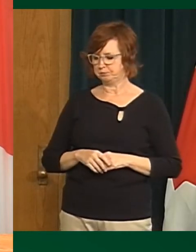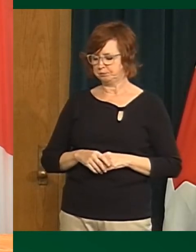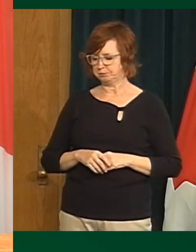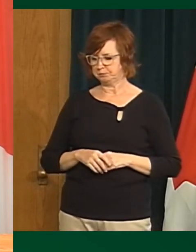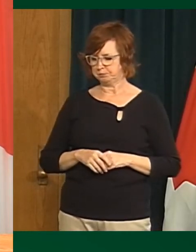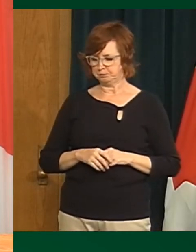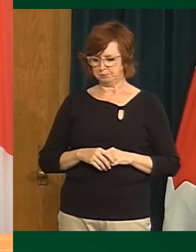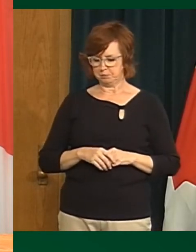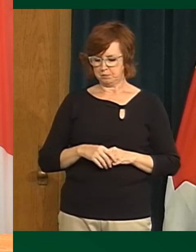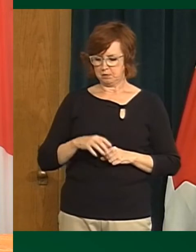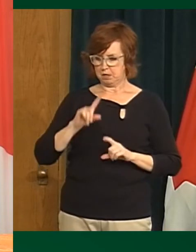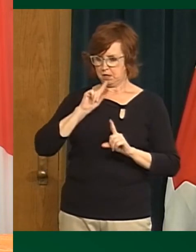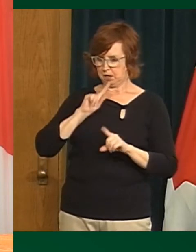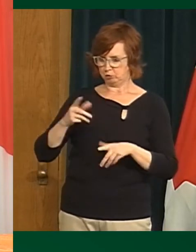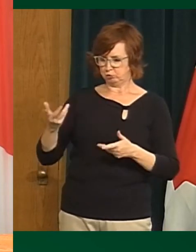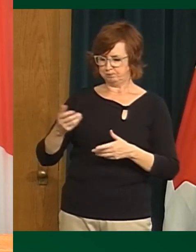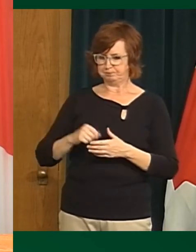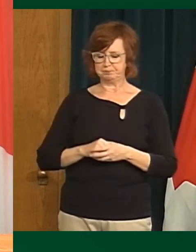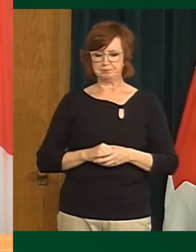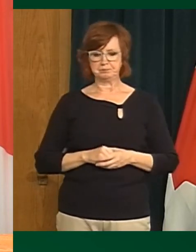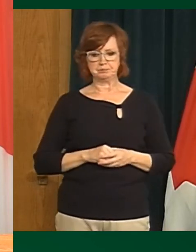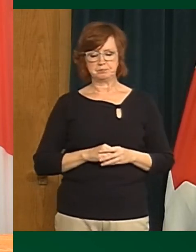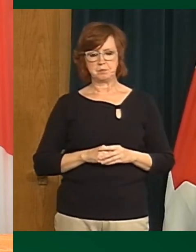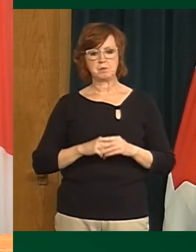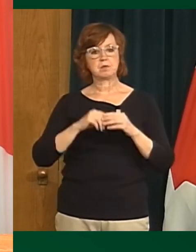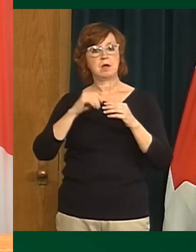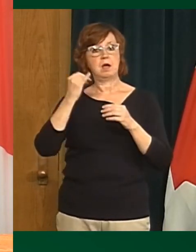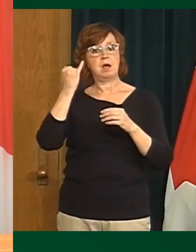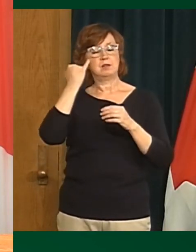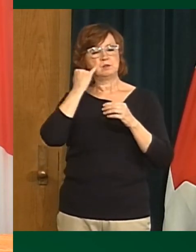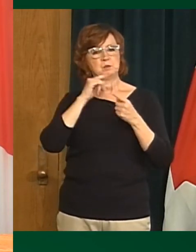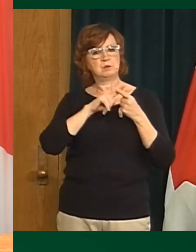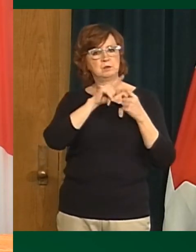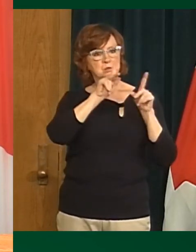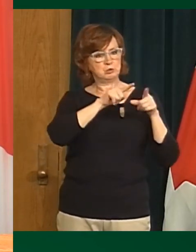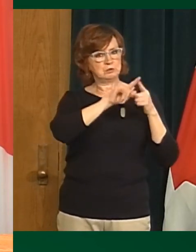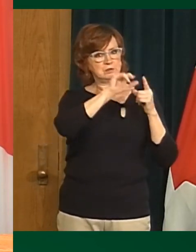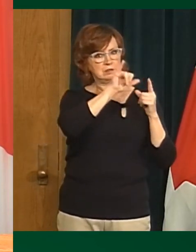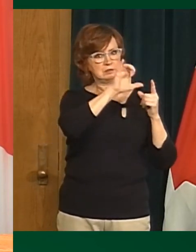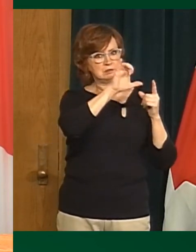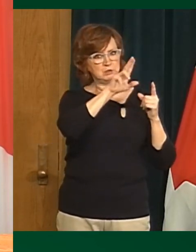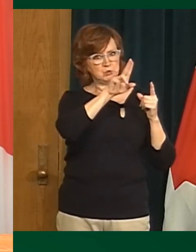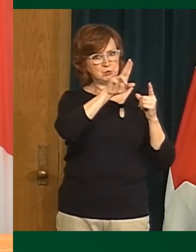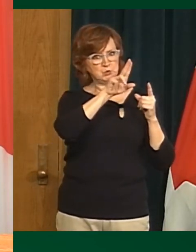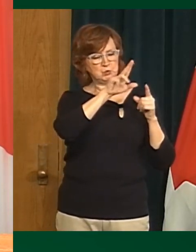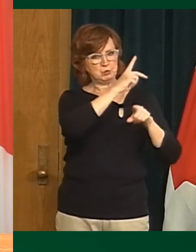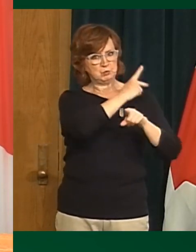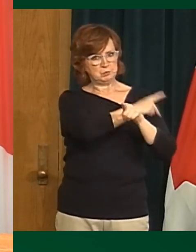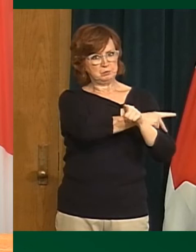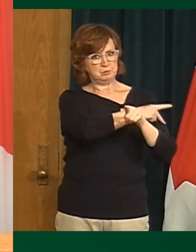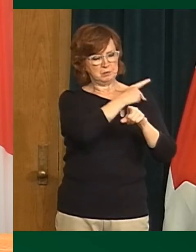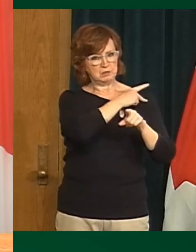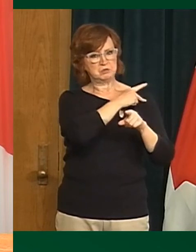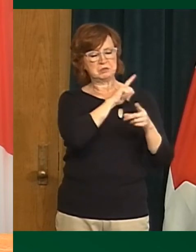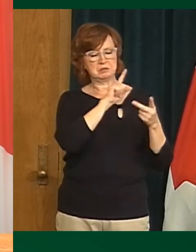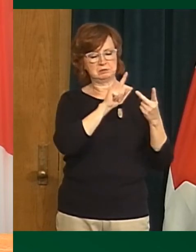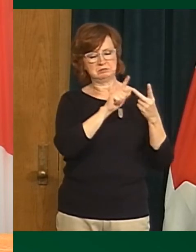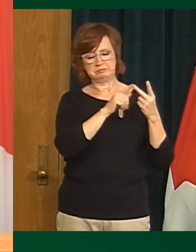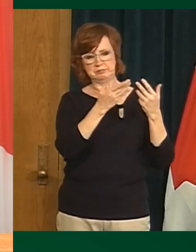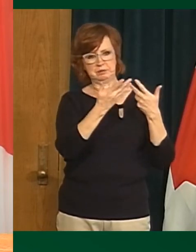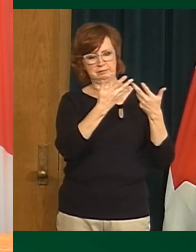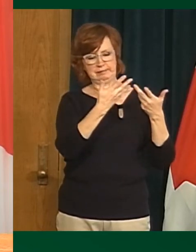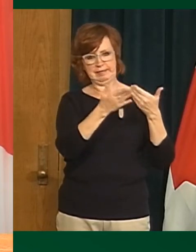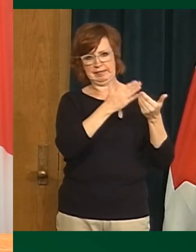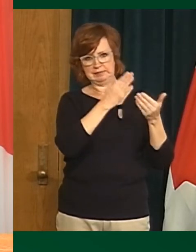ICU admission, that usually that record of hospitalization or ICU admission is already in the system. We have